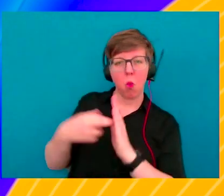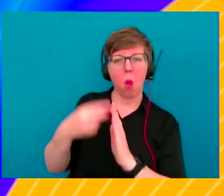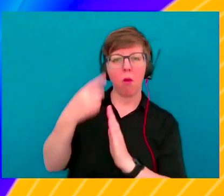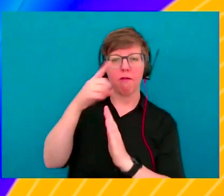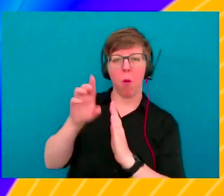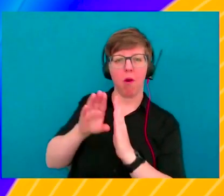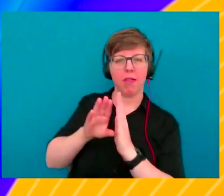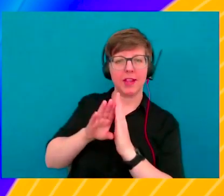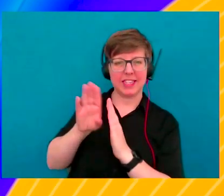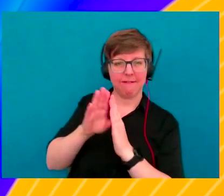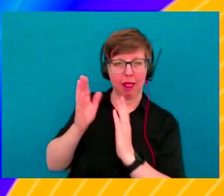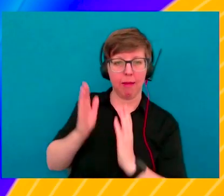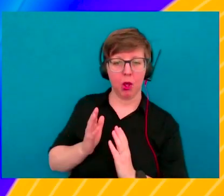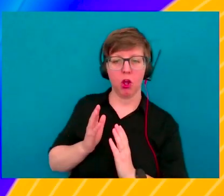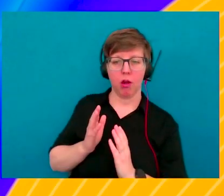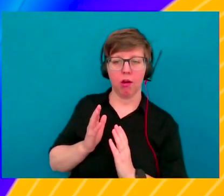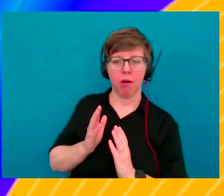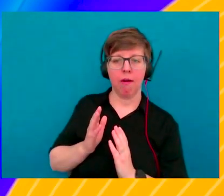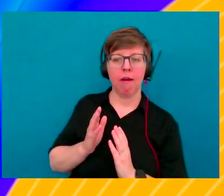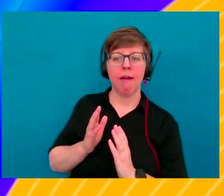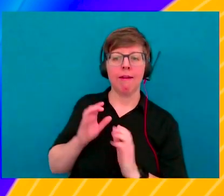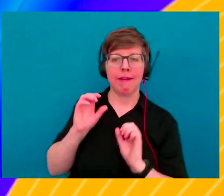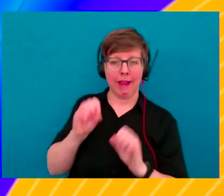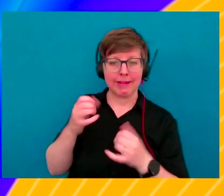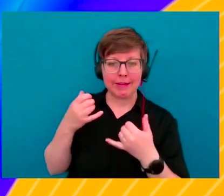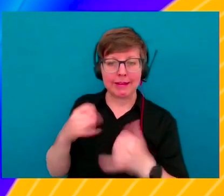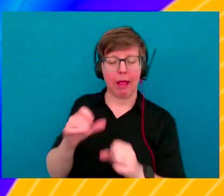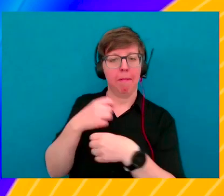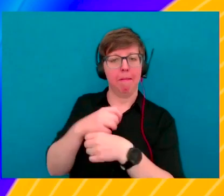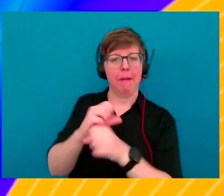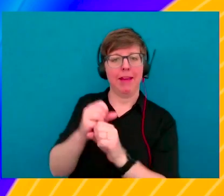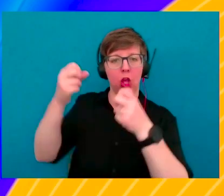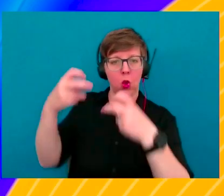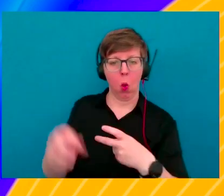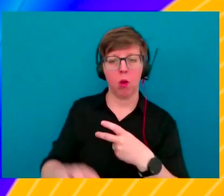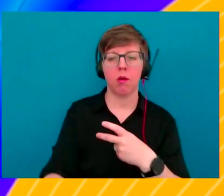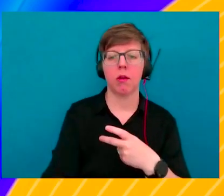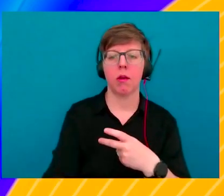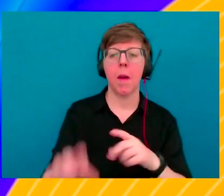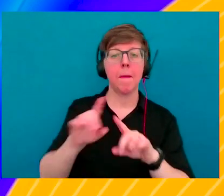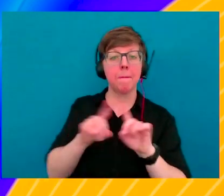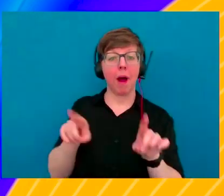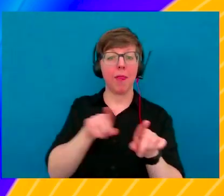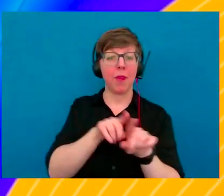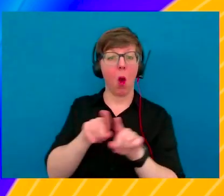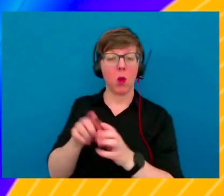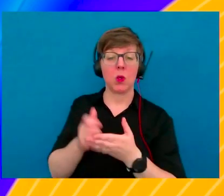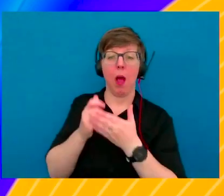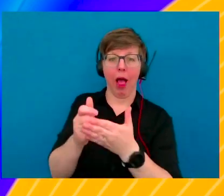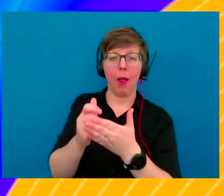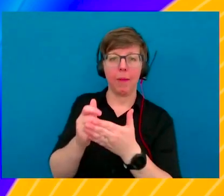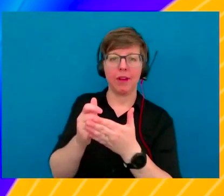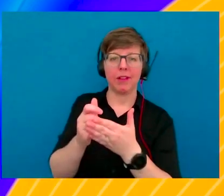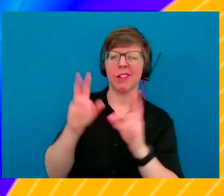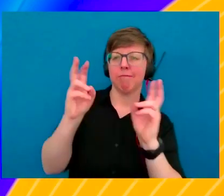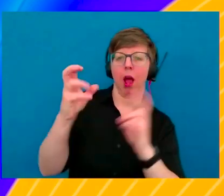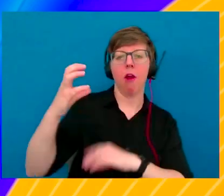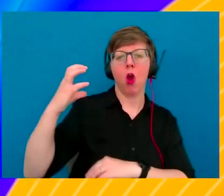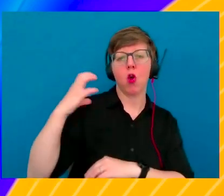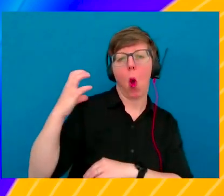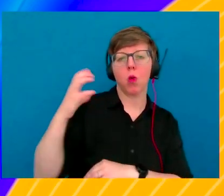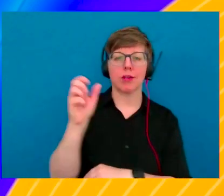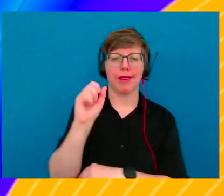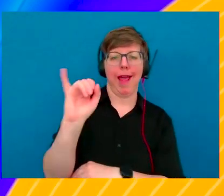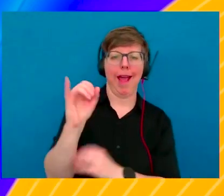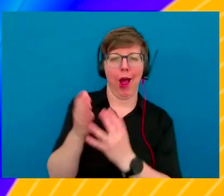but also increasingly being more of a sort of a player coach, where they're helping to coach the AI through a lot of these tasks. Like, okay, I'm going to